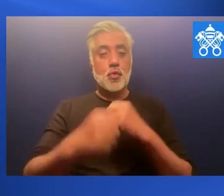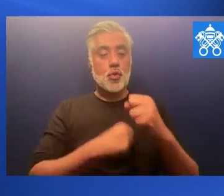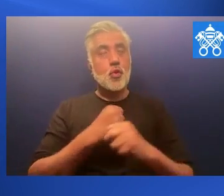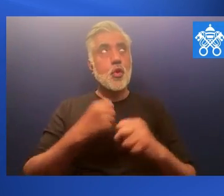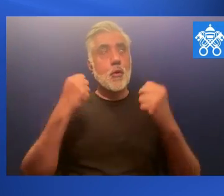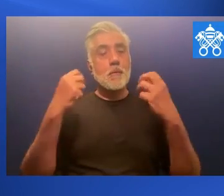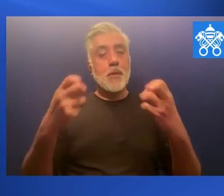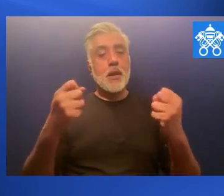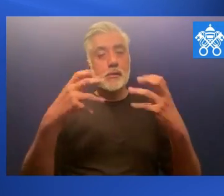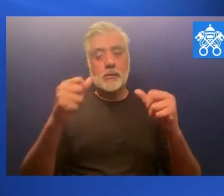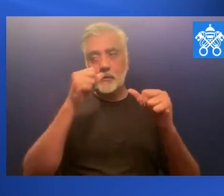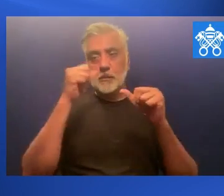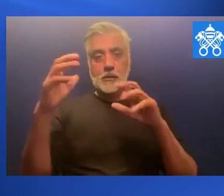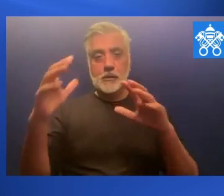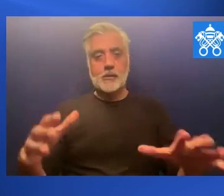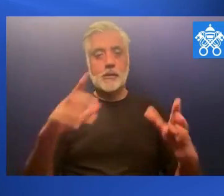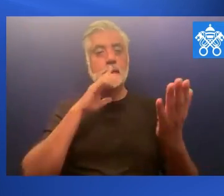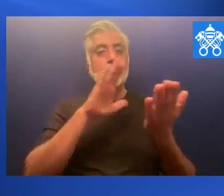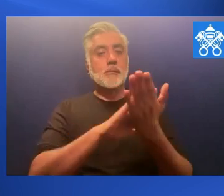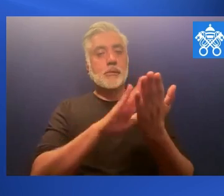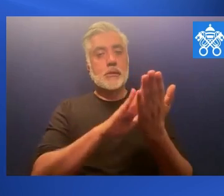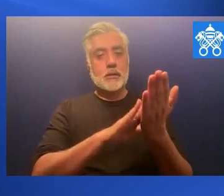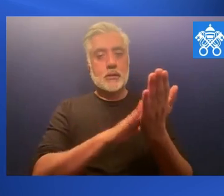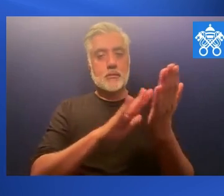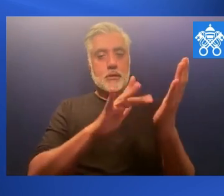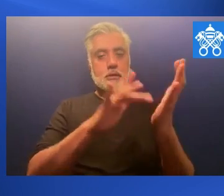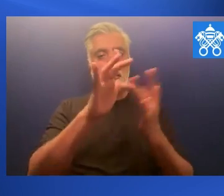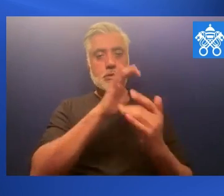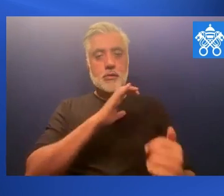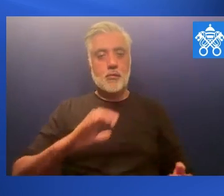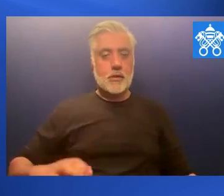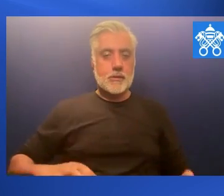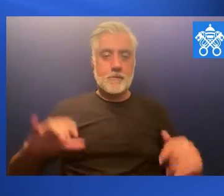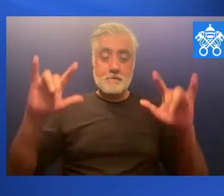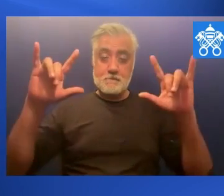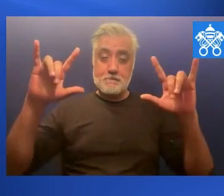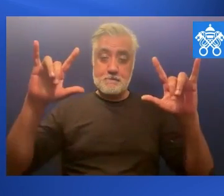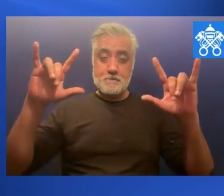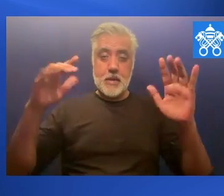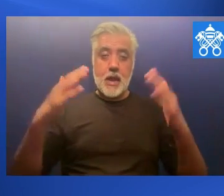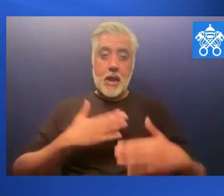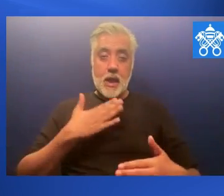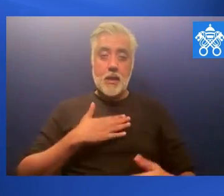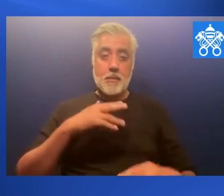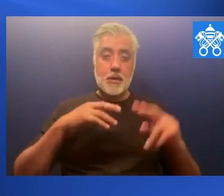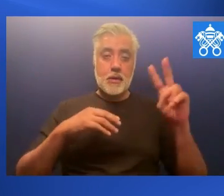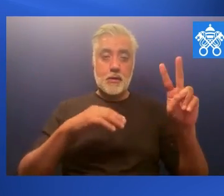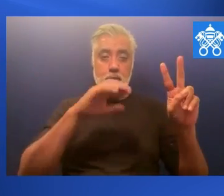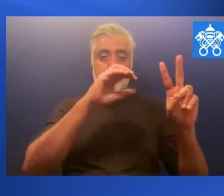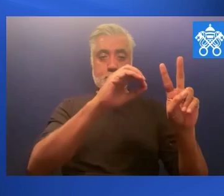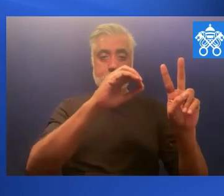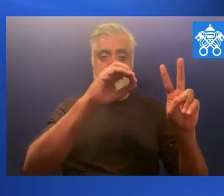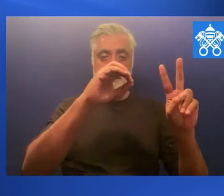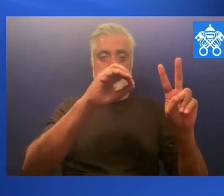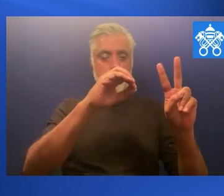you all a most blessed new year with many, many blessings. Laudetur Jesus Christus. Praised be